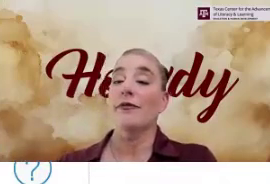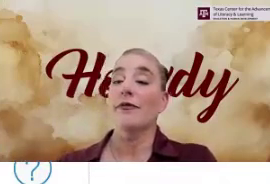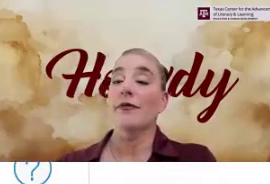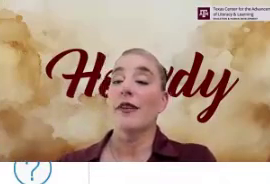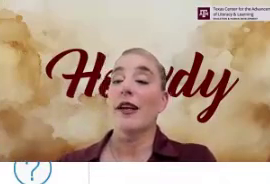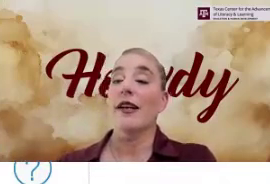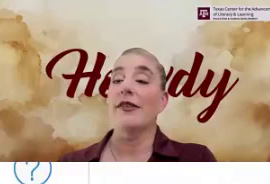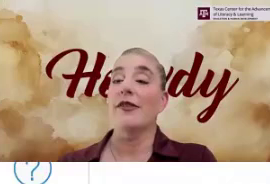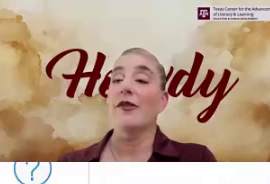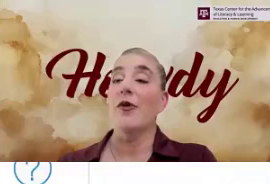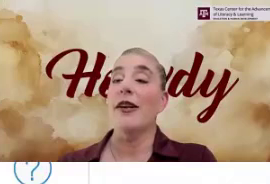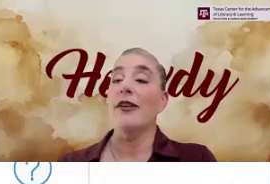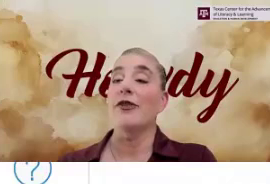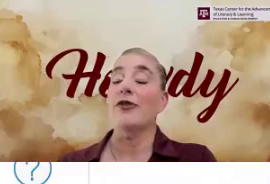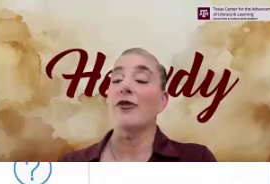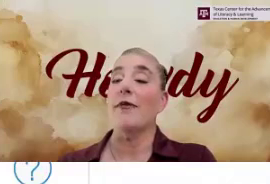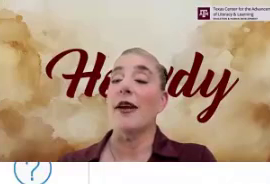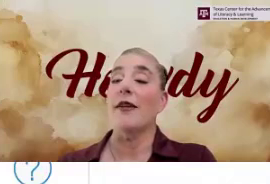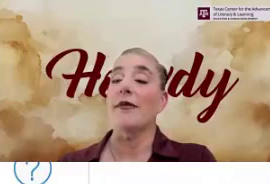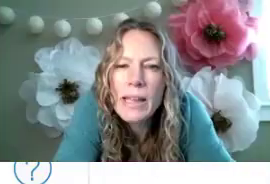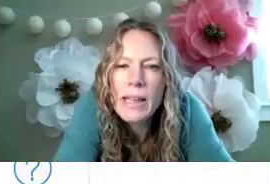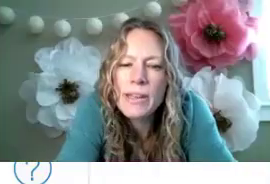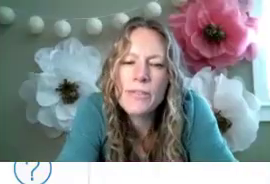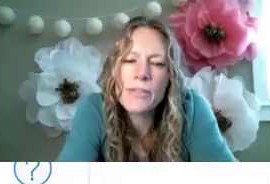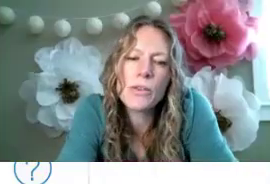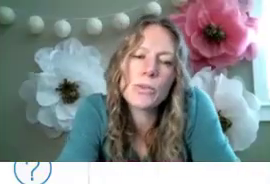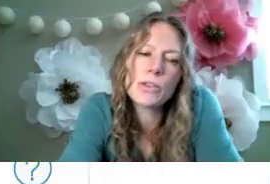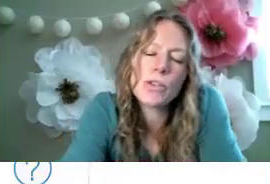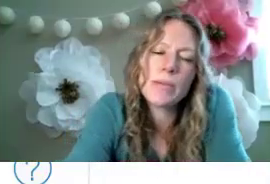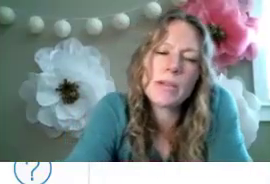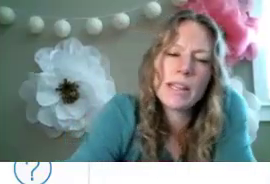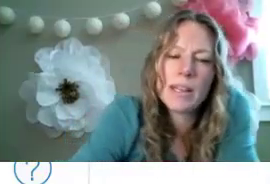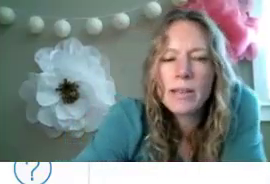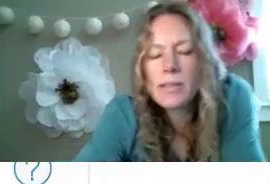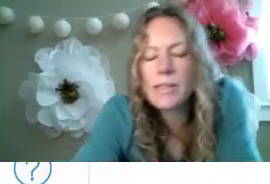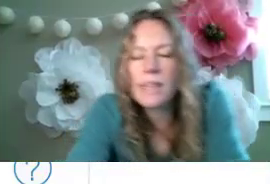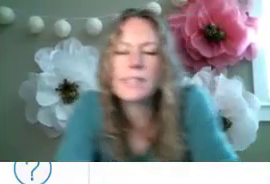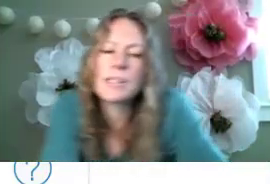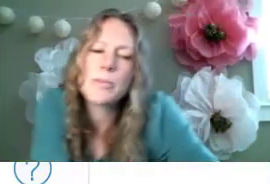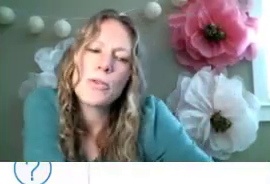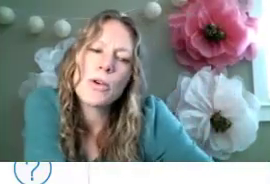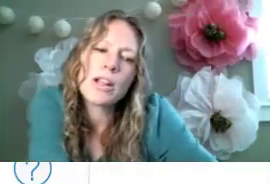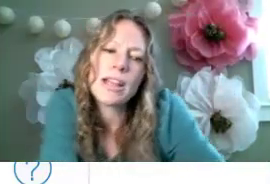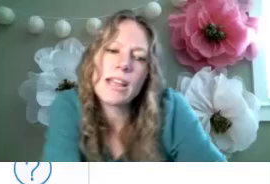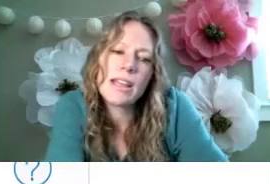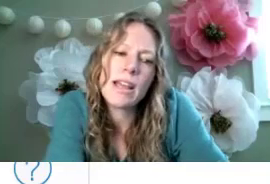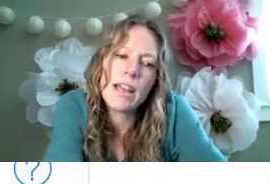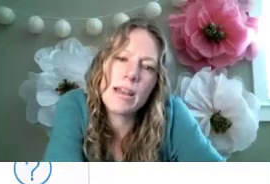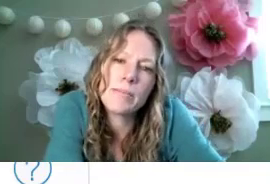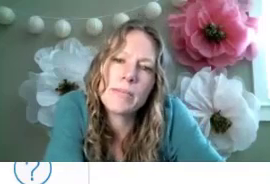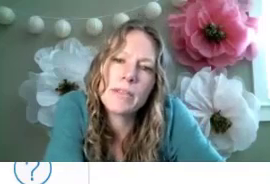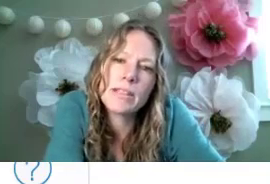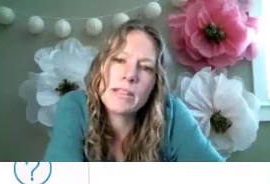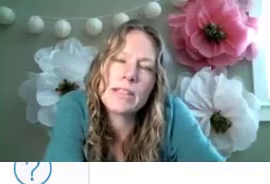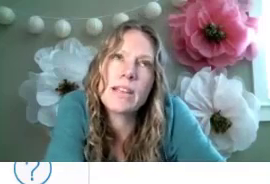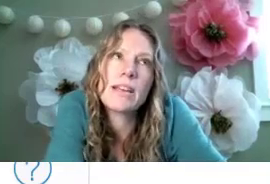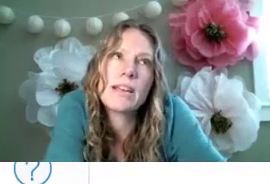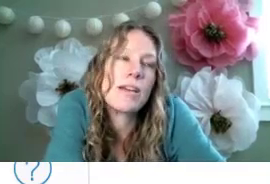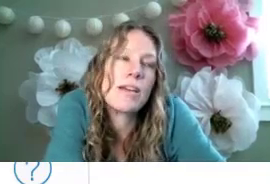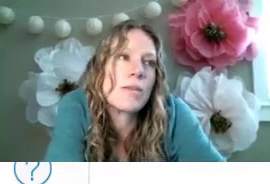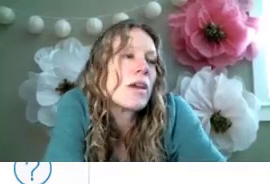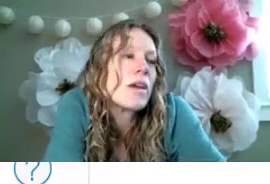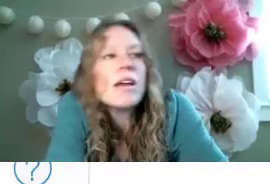descriptive. I Okay. guess is the way to describe that. But even if you described it in the sentences before, Uh-huh. like, this